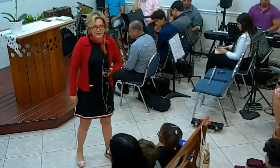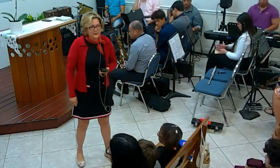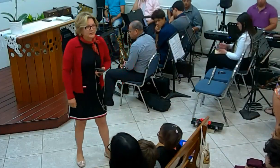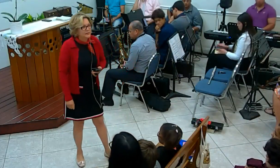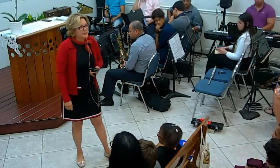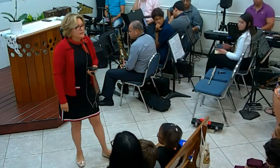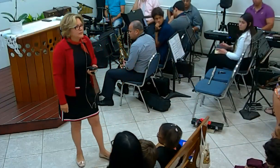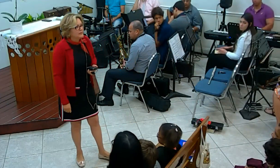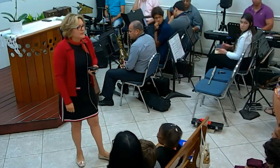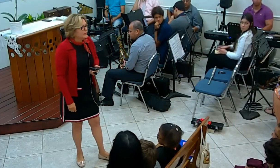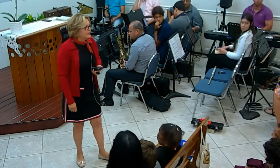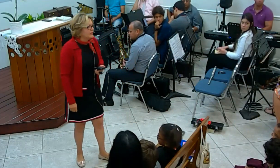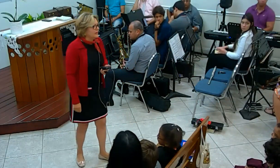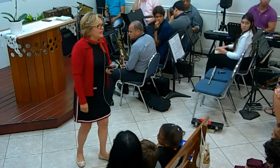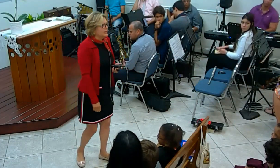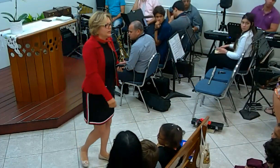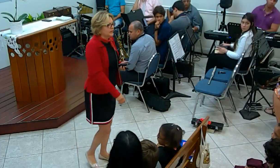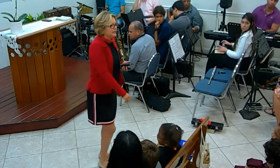Do we have a microphone?